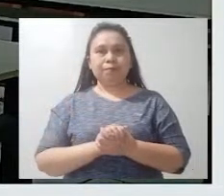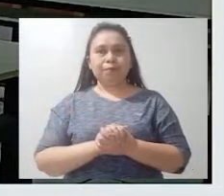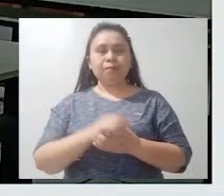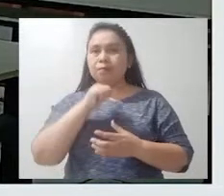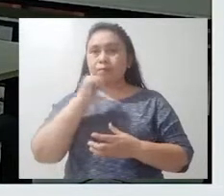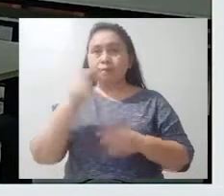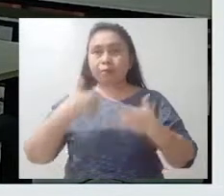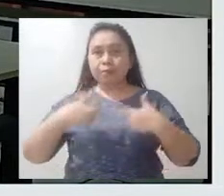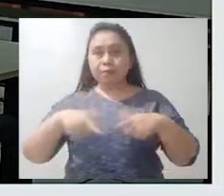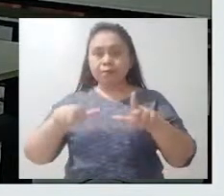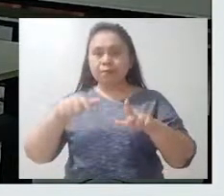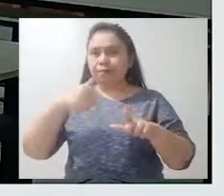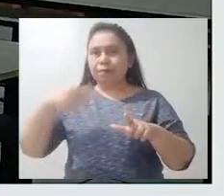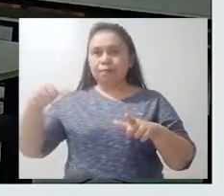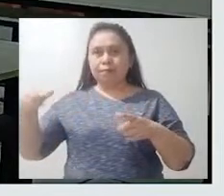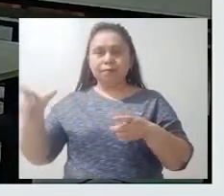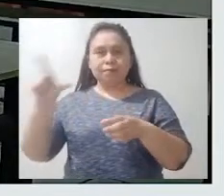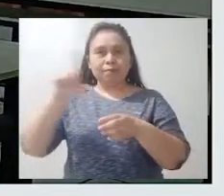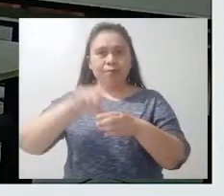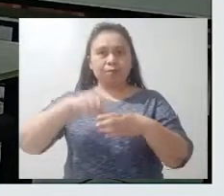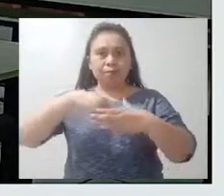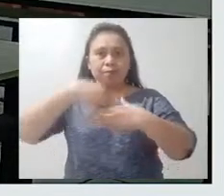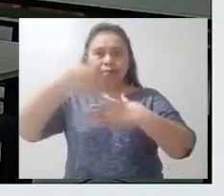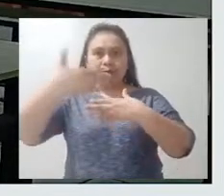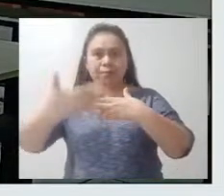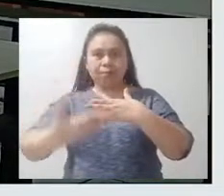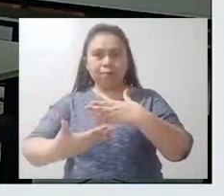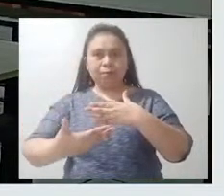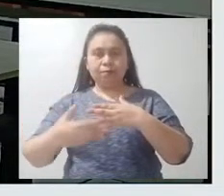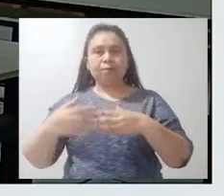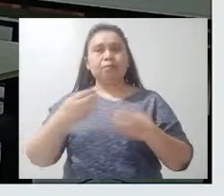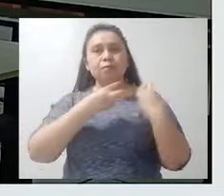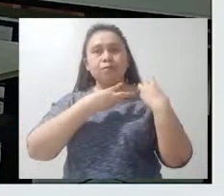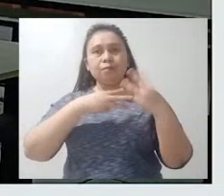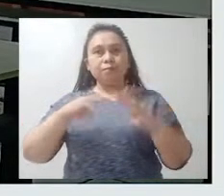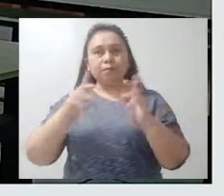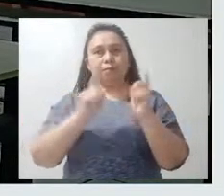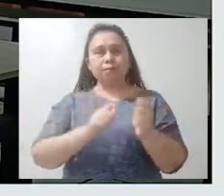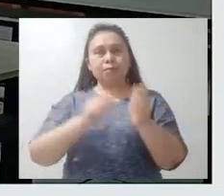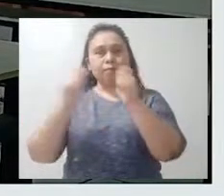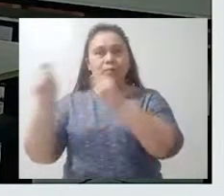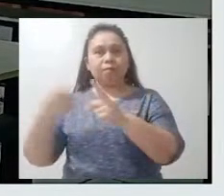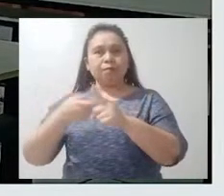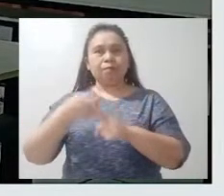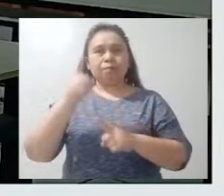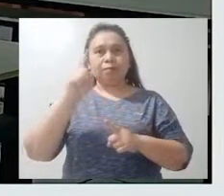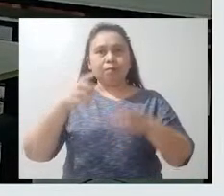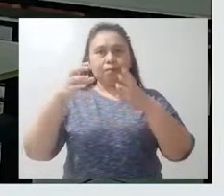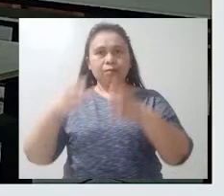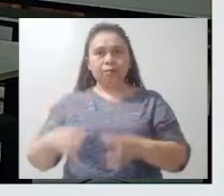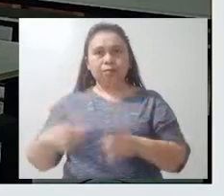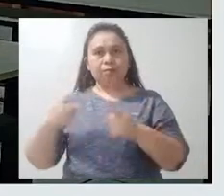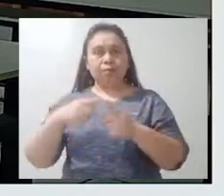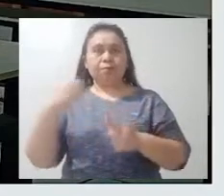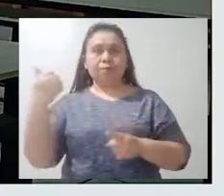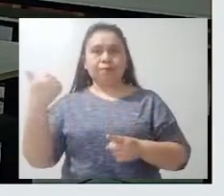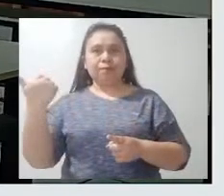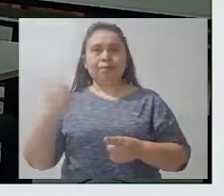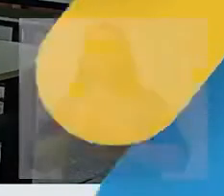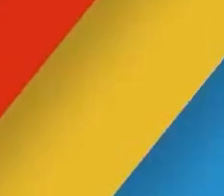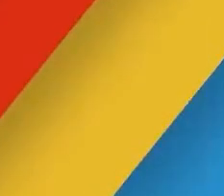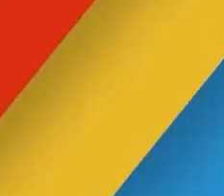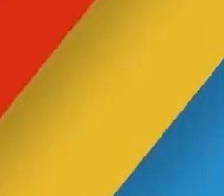okay? Don't let drops of liquid spill while transferring from one container to